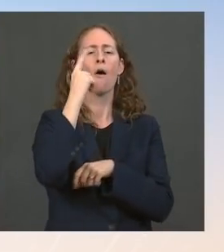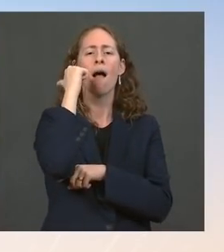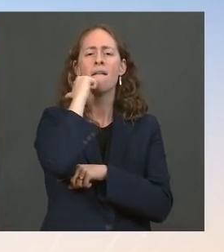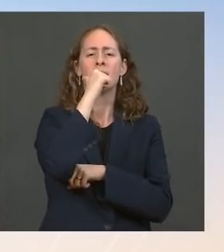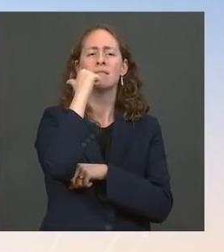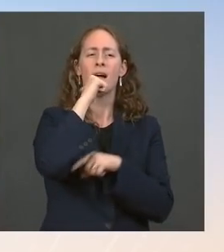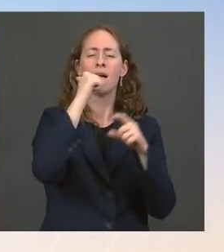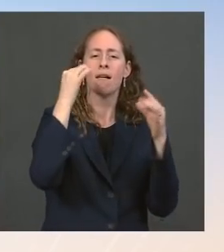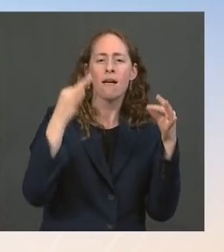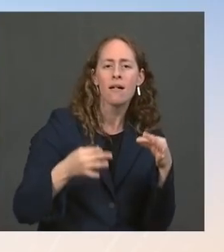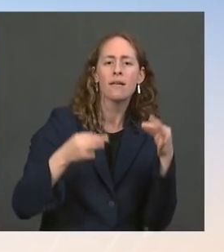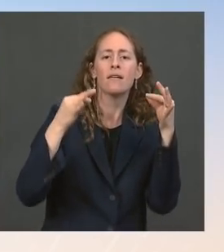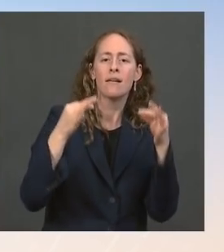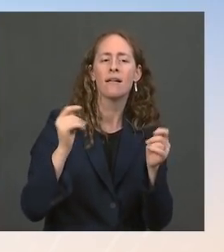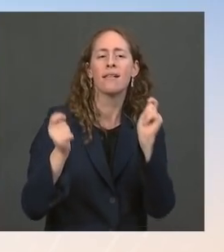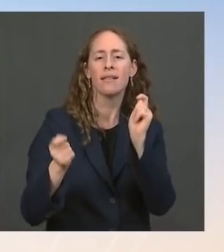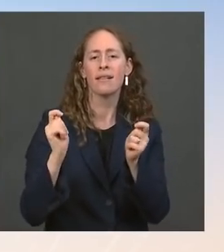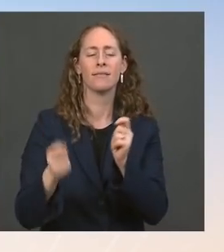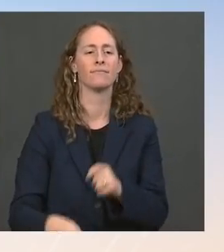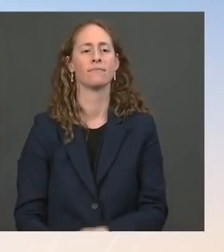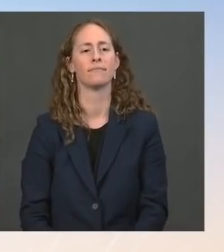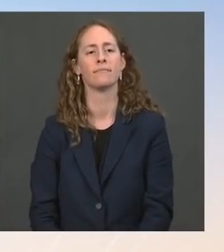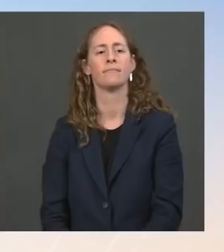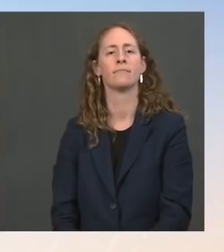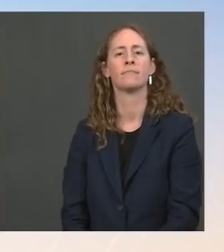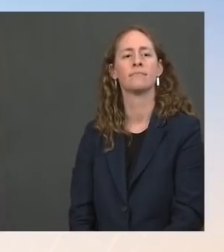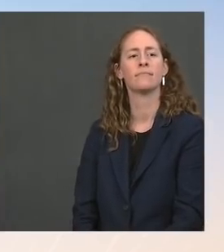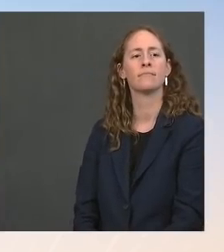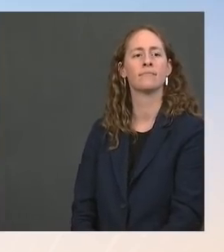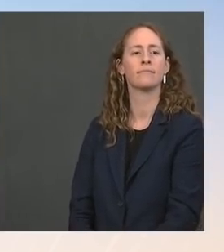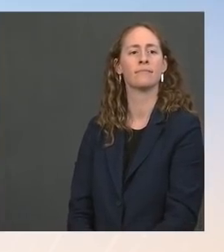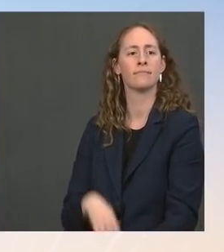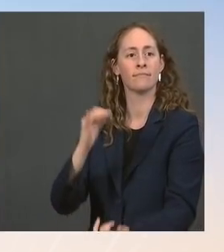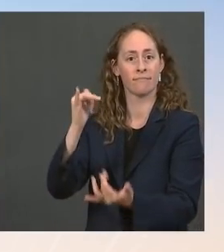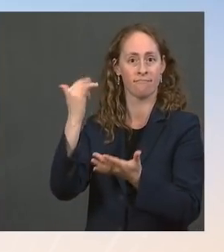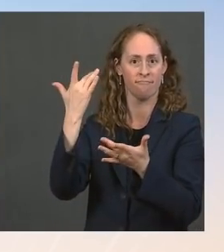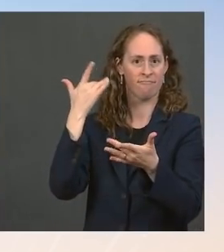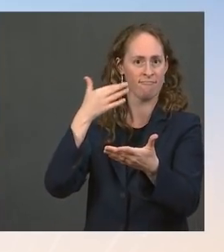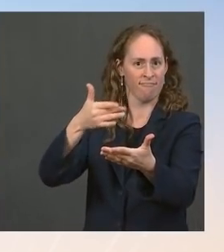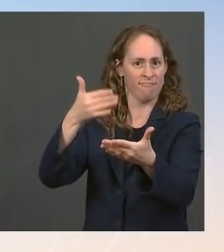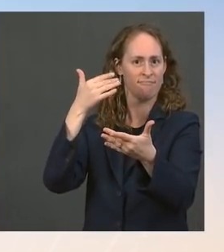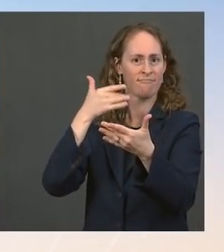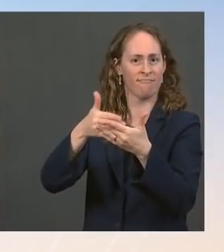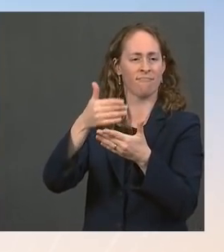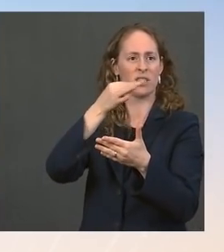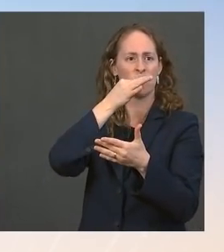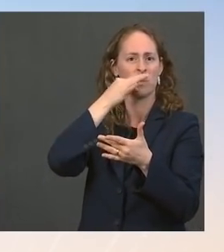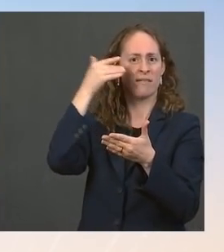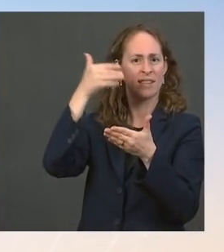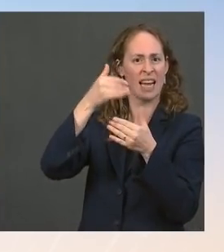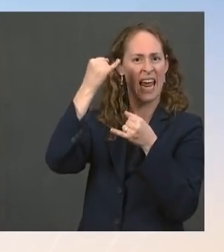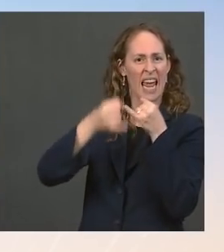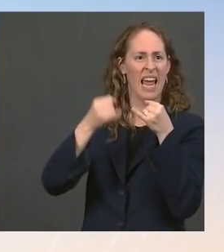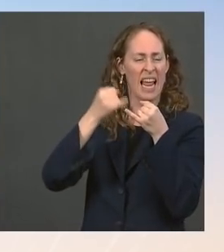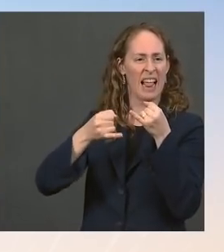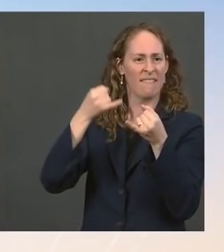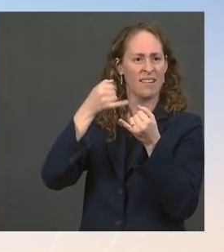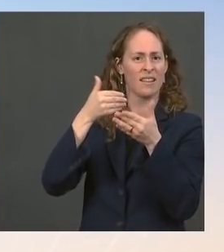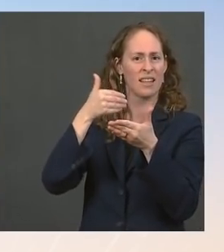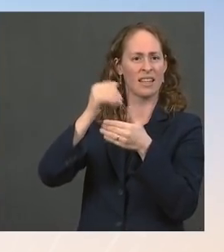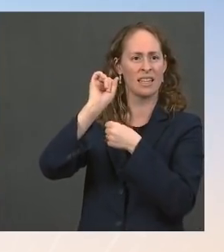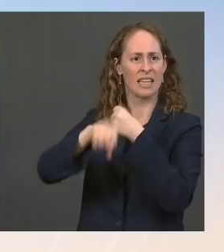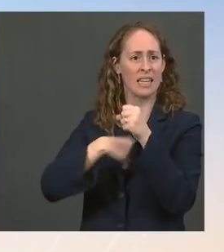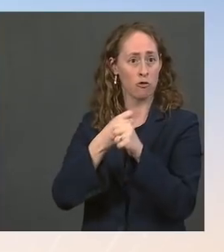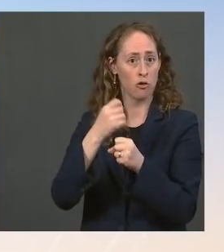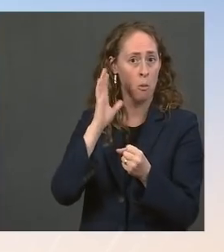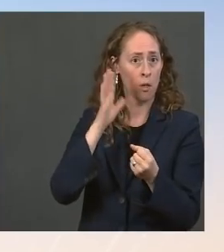ahead. We're about a week away from the end of the fiscal year, and we understand that today's the day that the administration's going to instruct agencies to develop contingency